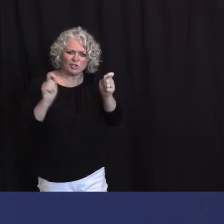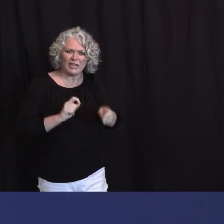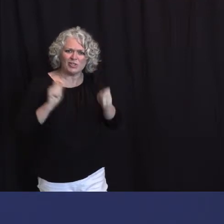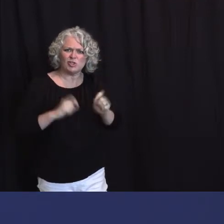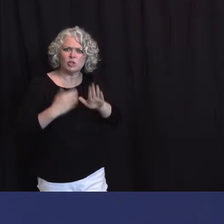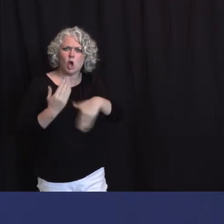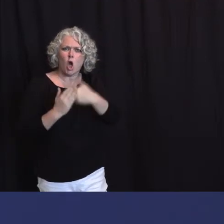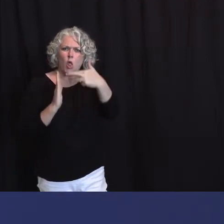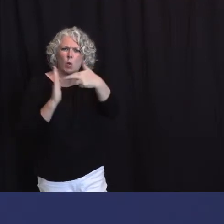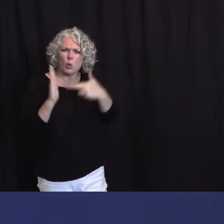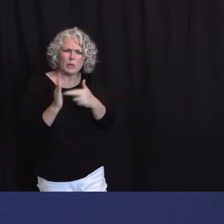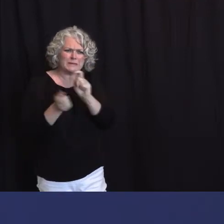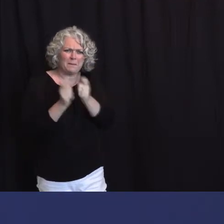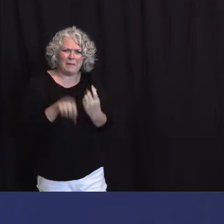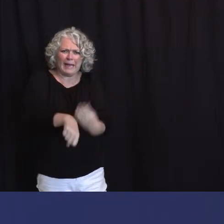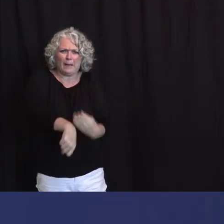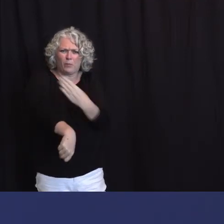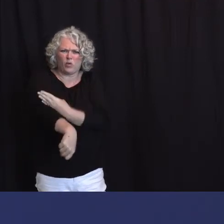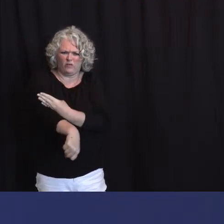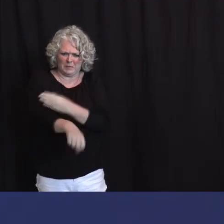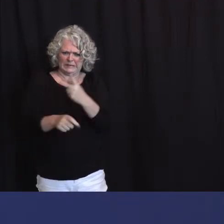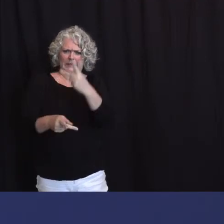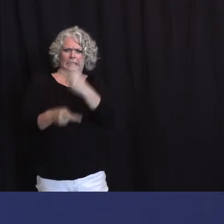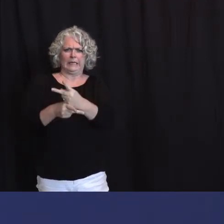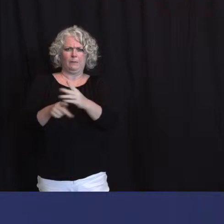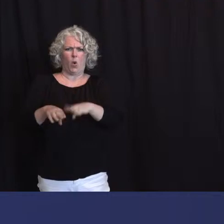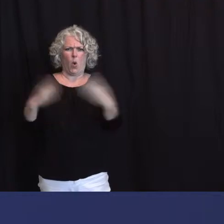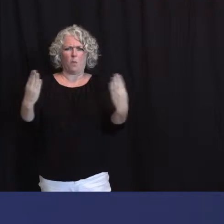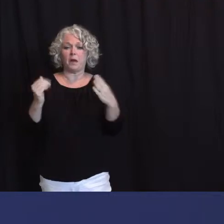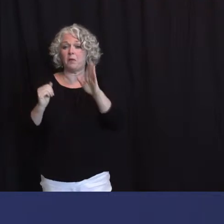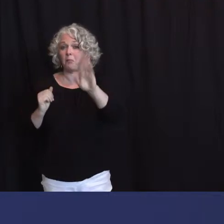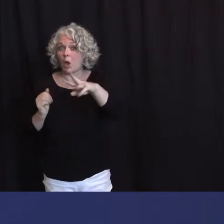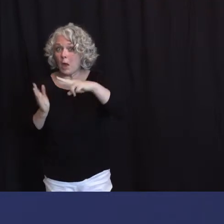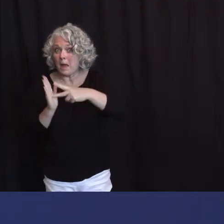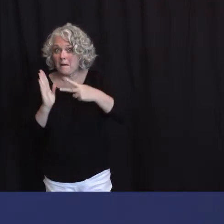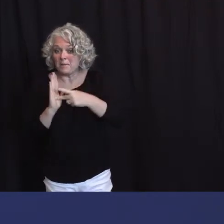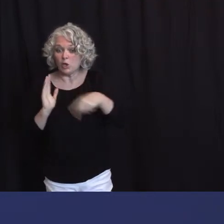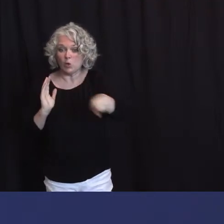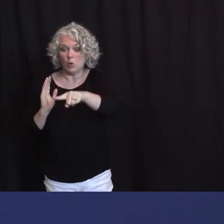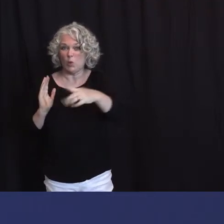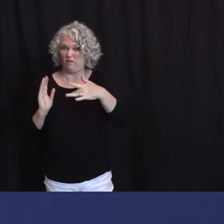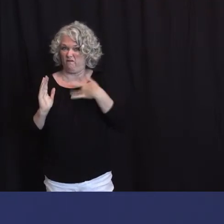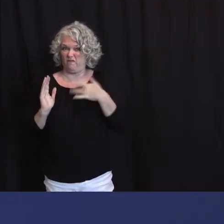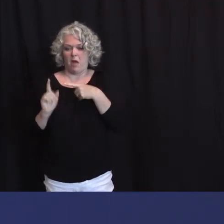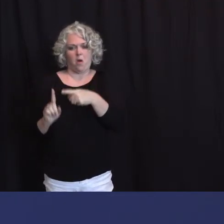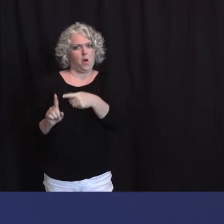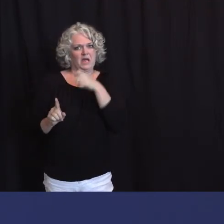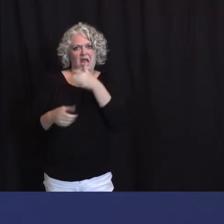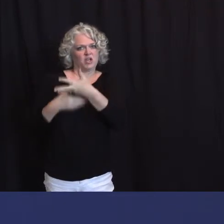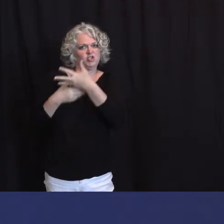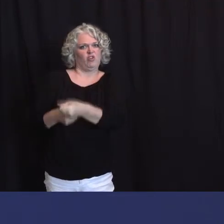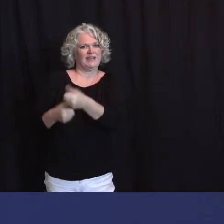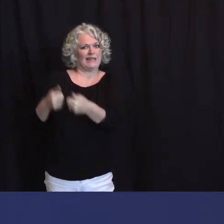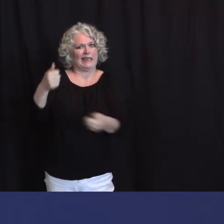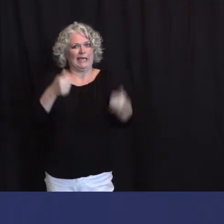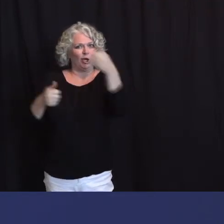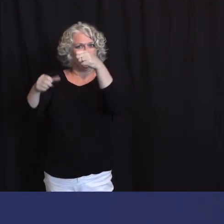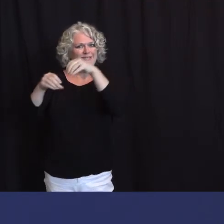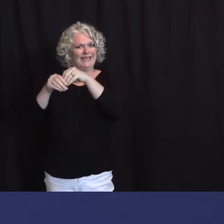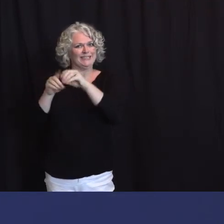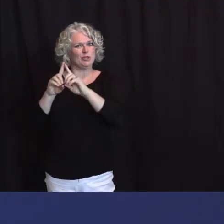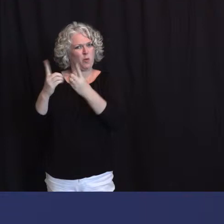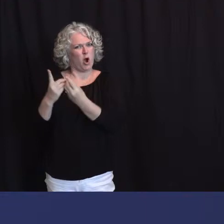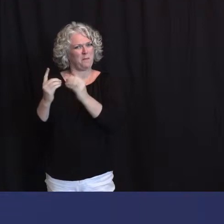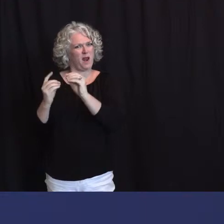that decision to close it, does it reflect a lack of confidence in leadership of the Department of Corrections? Thank you. I